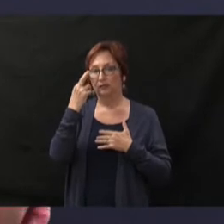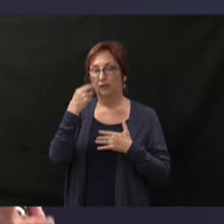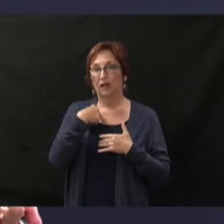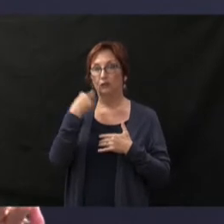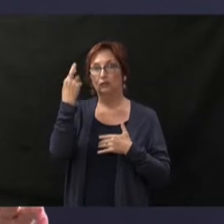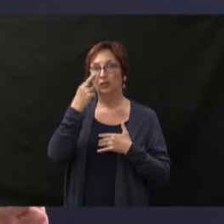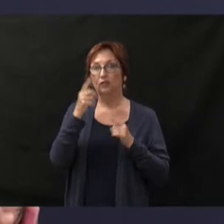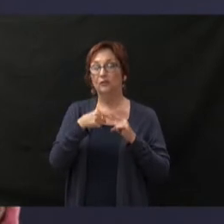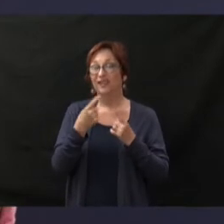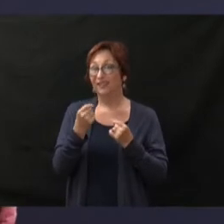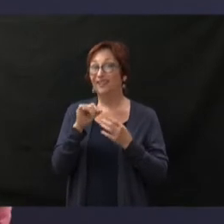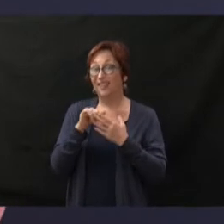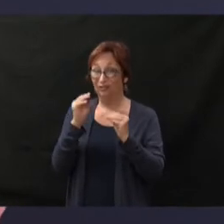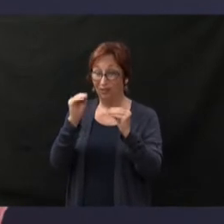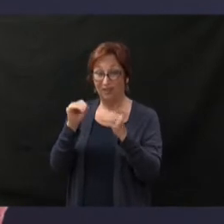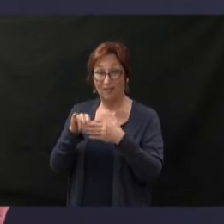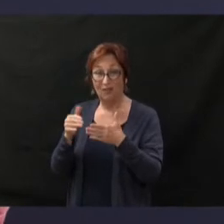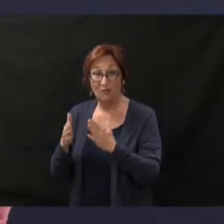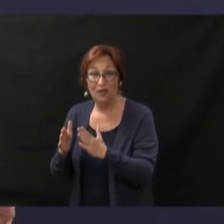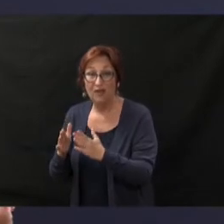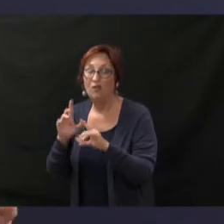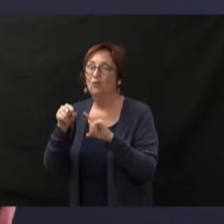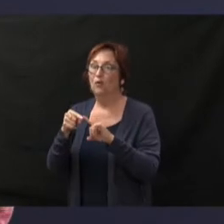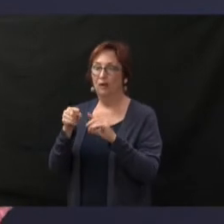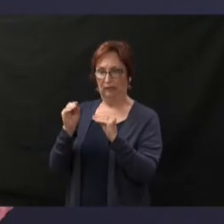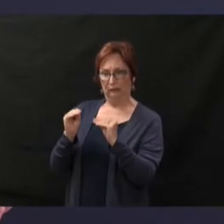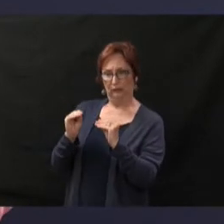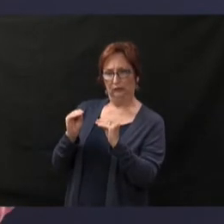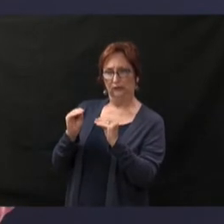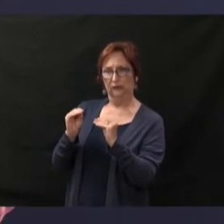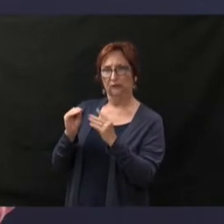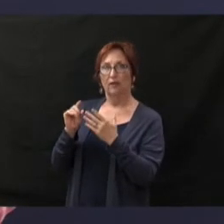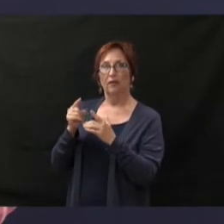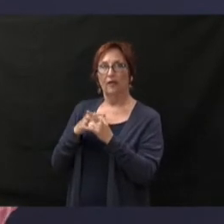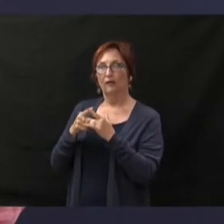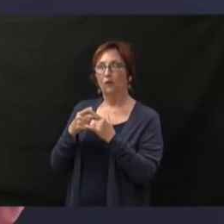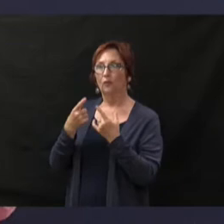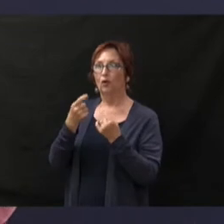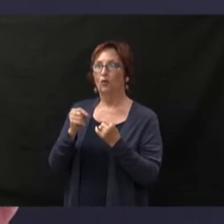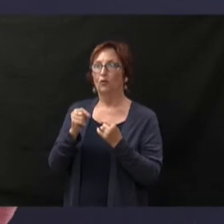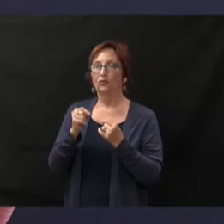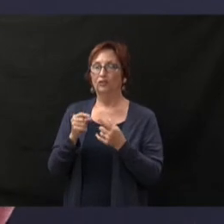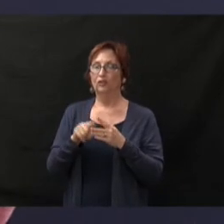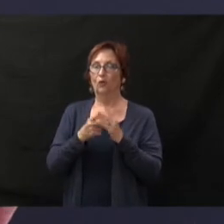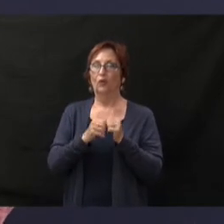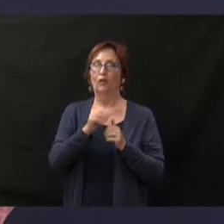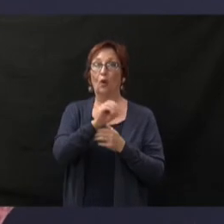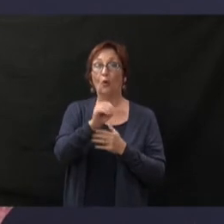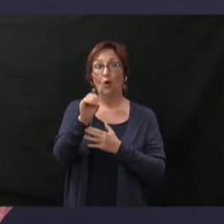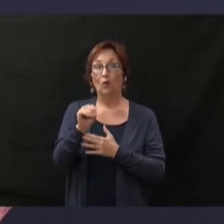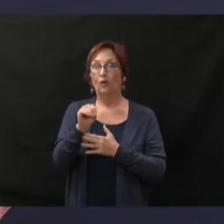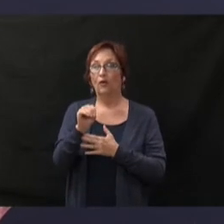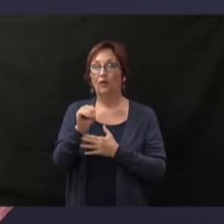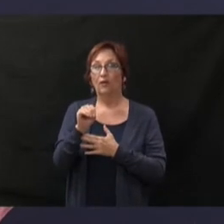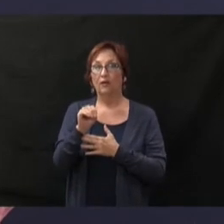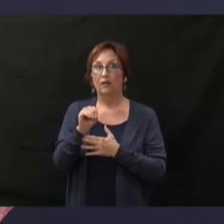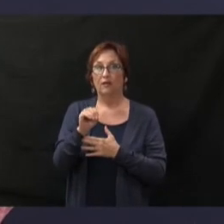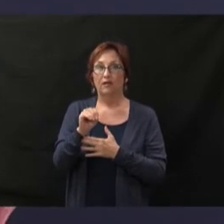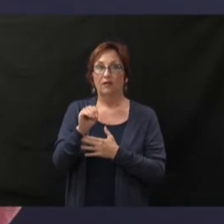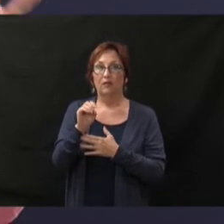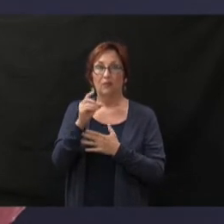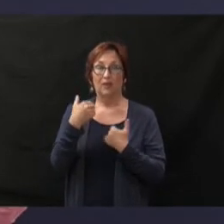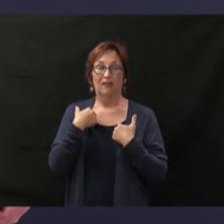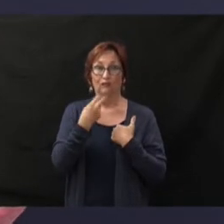what I found when I did that, when I taught that, and then we would go into every time you say they always say oh.